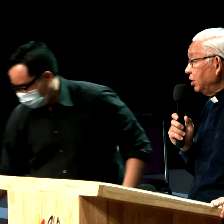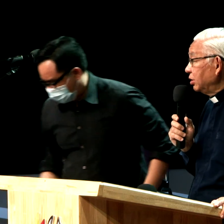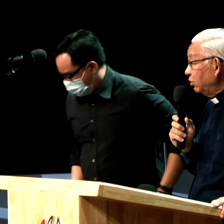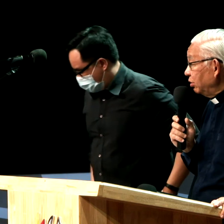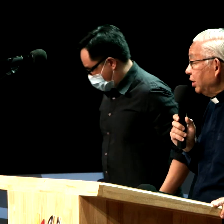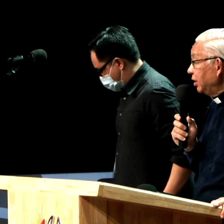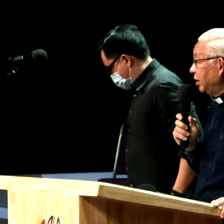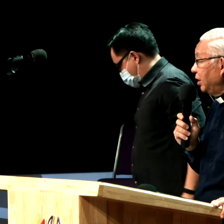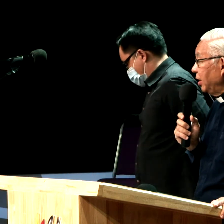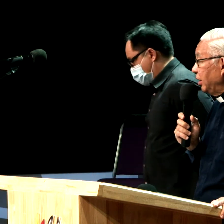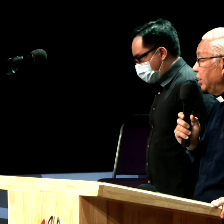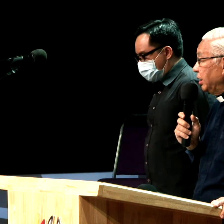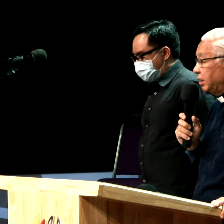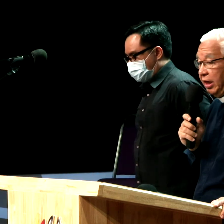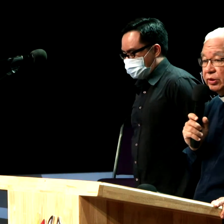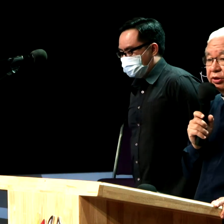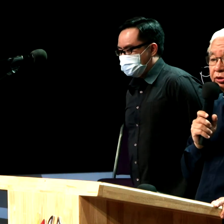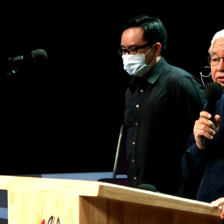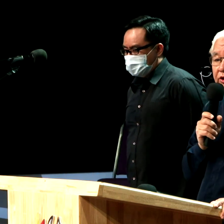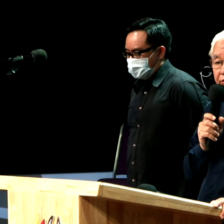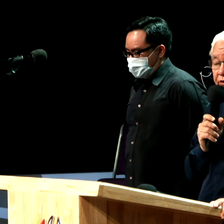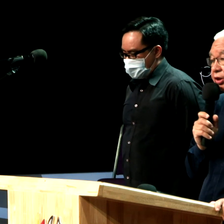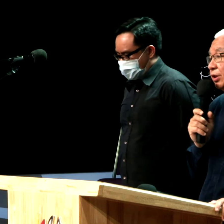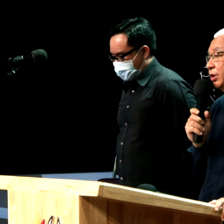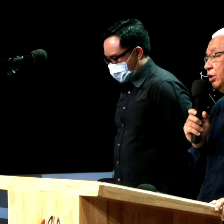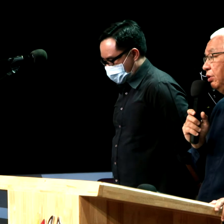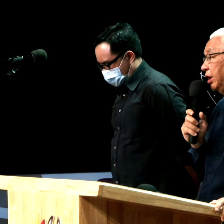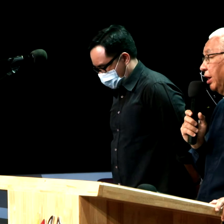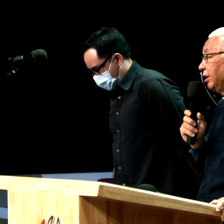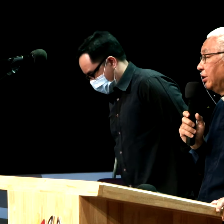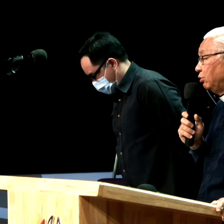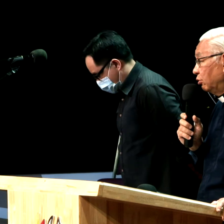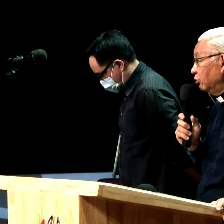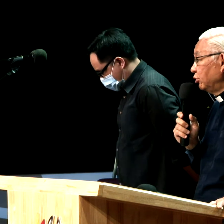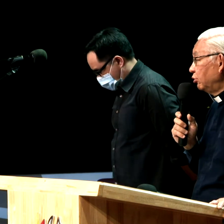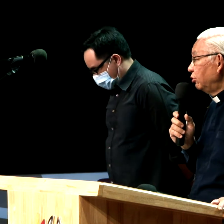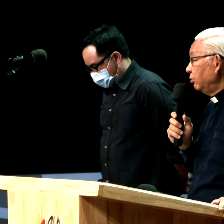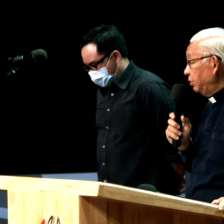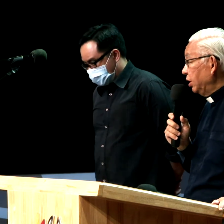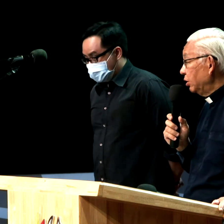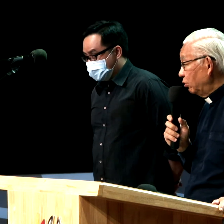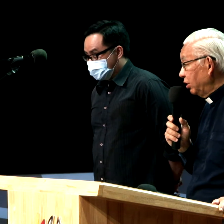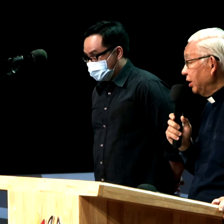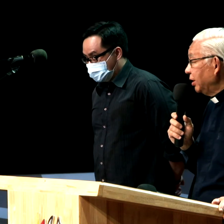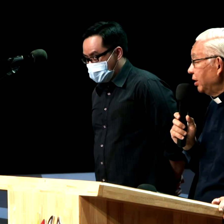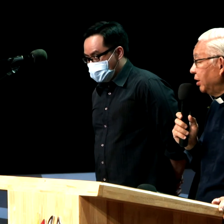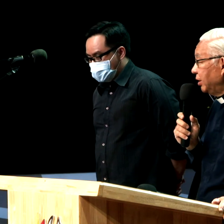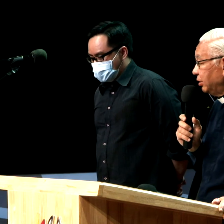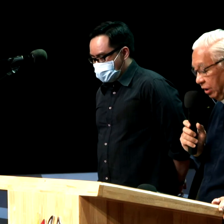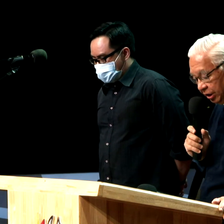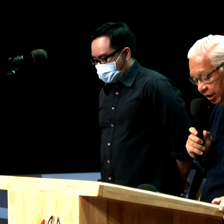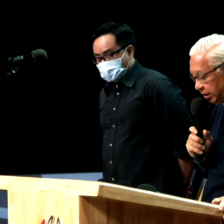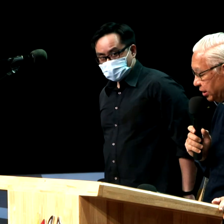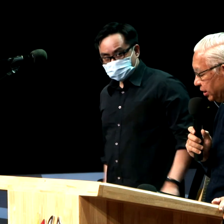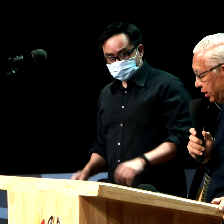God is holy, and He desires for His own children, you and I, to also be holy. So